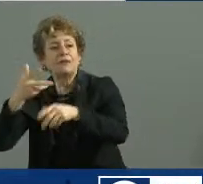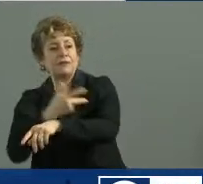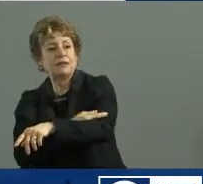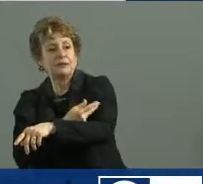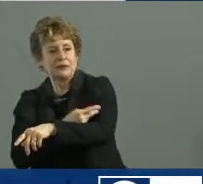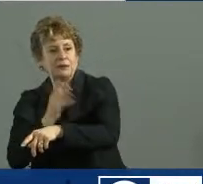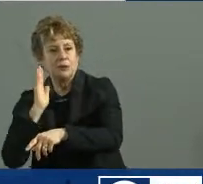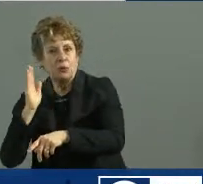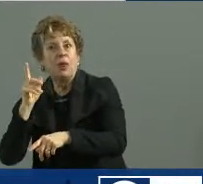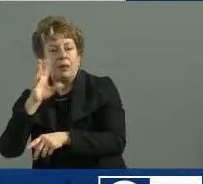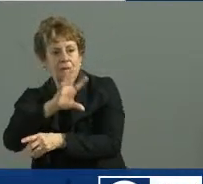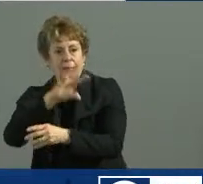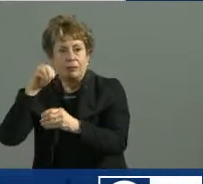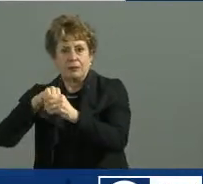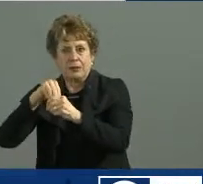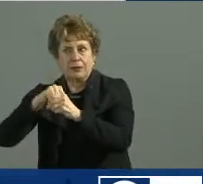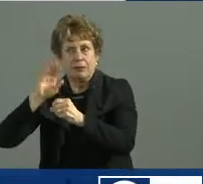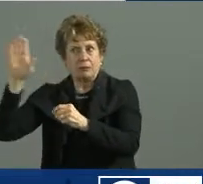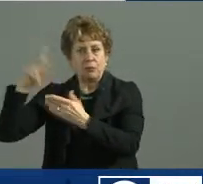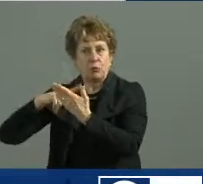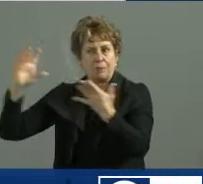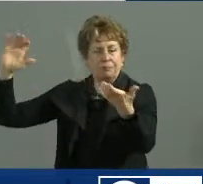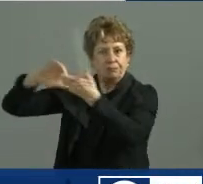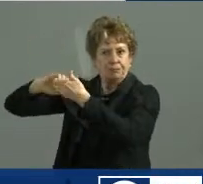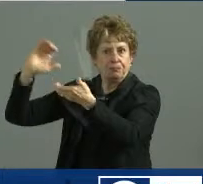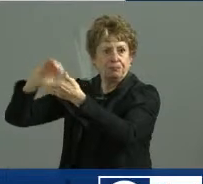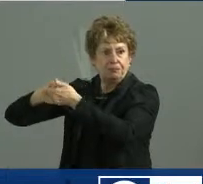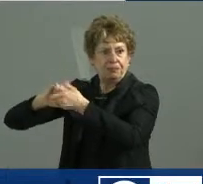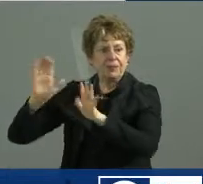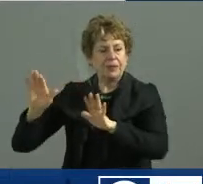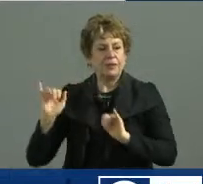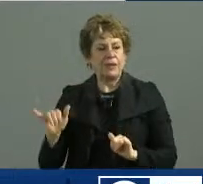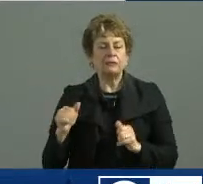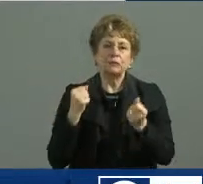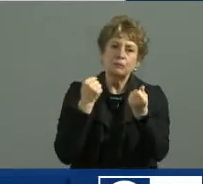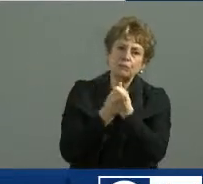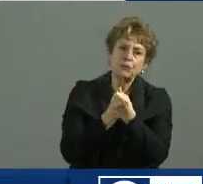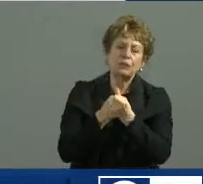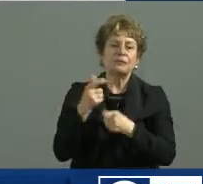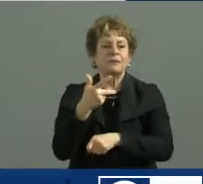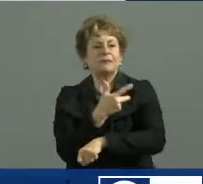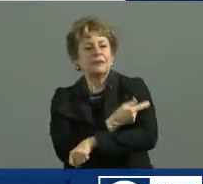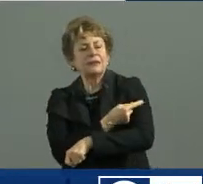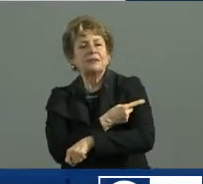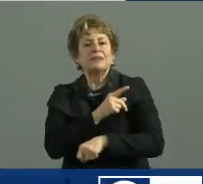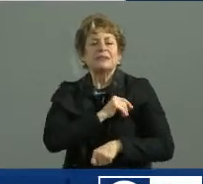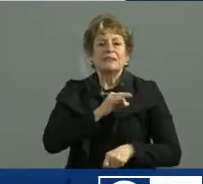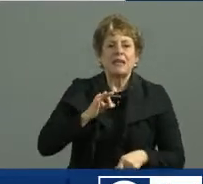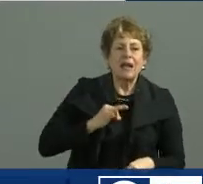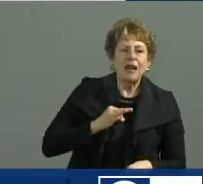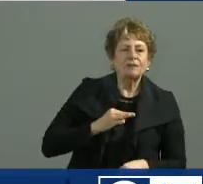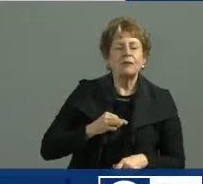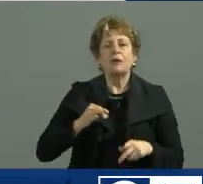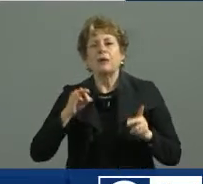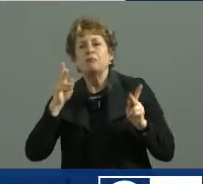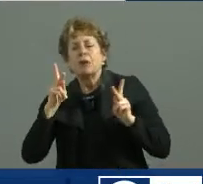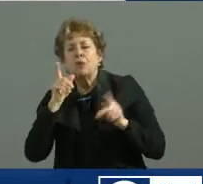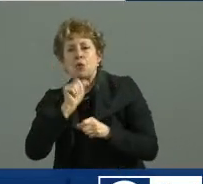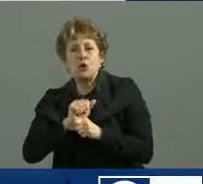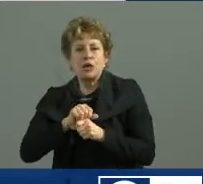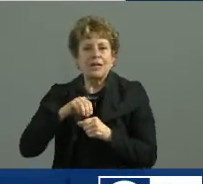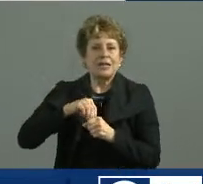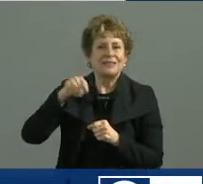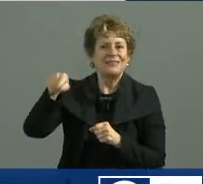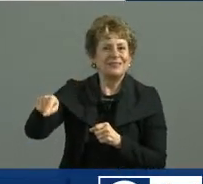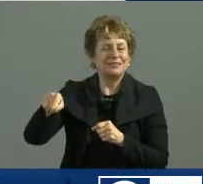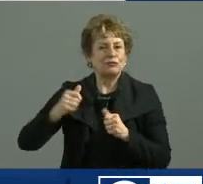their program. And this supports the vaccination of staff and residents in these facilities, and it includes